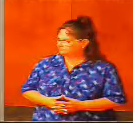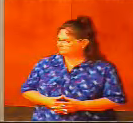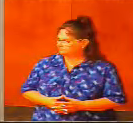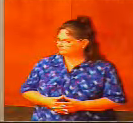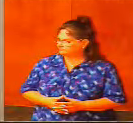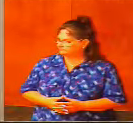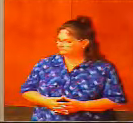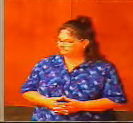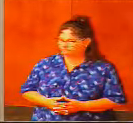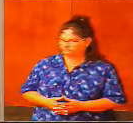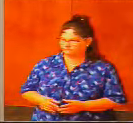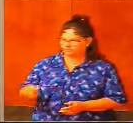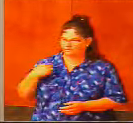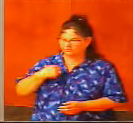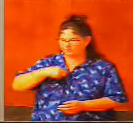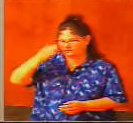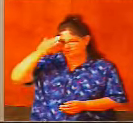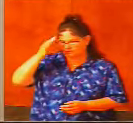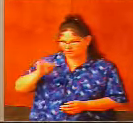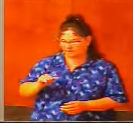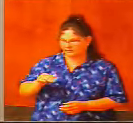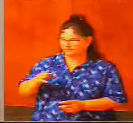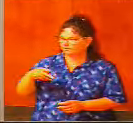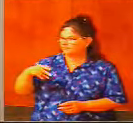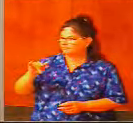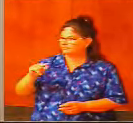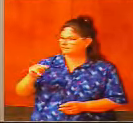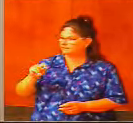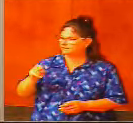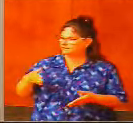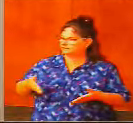And of course we know that Pilate released it.